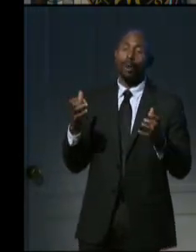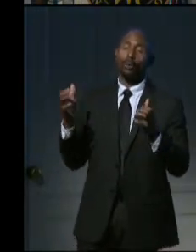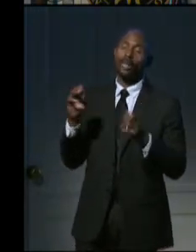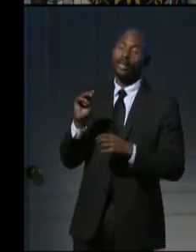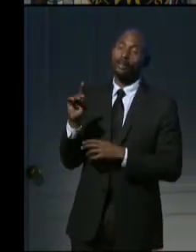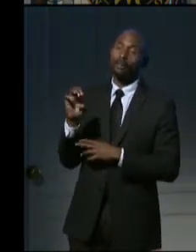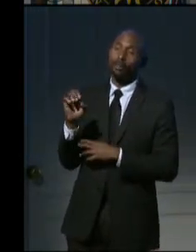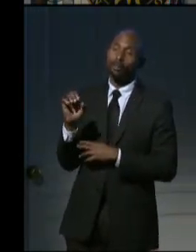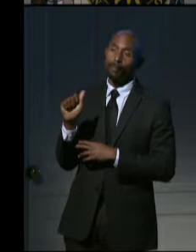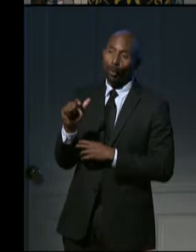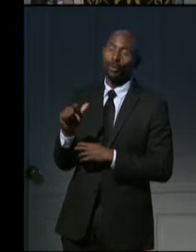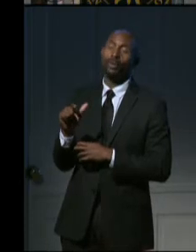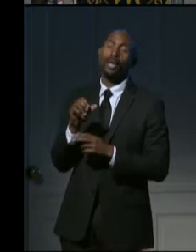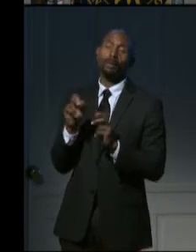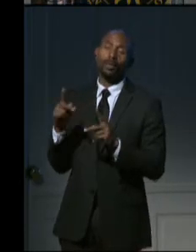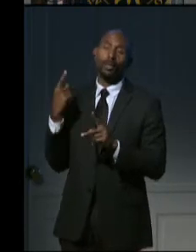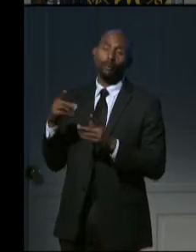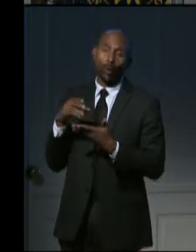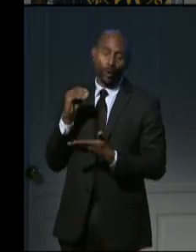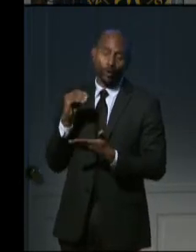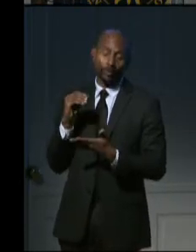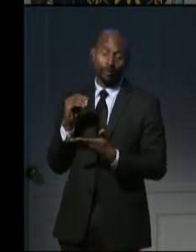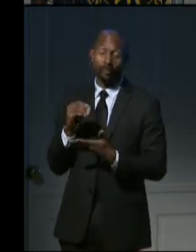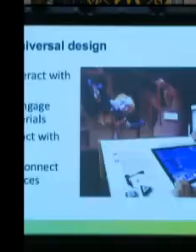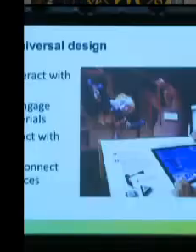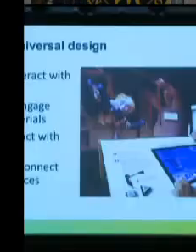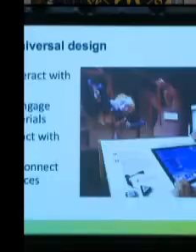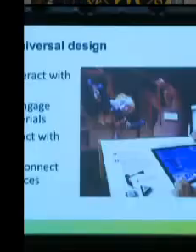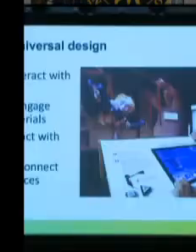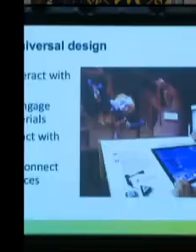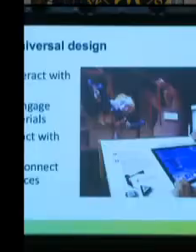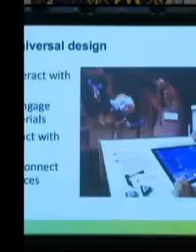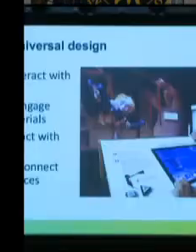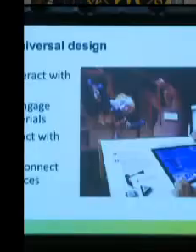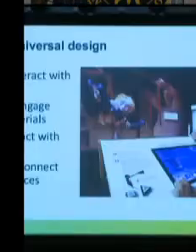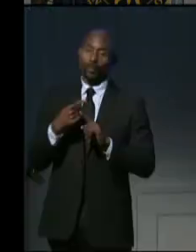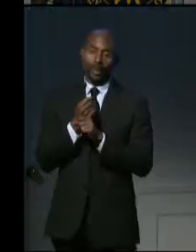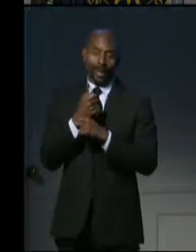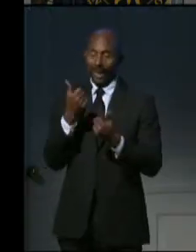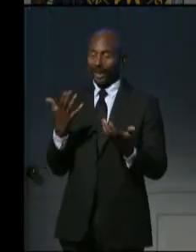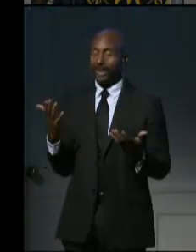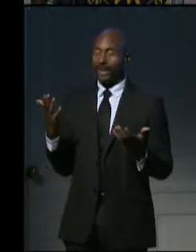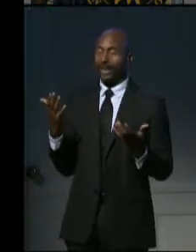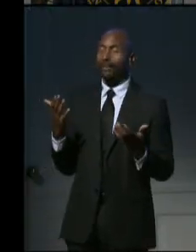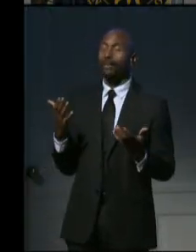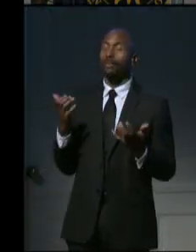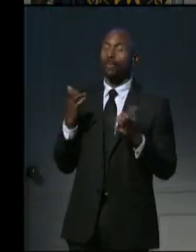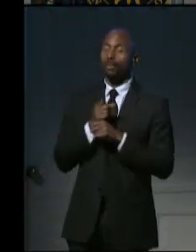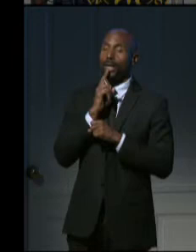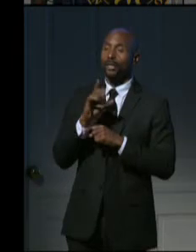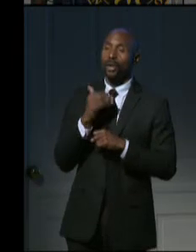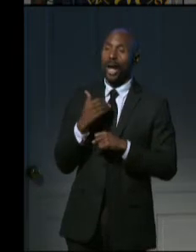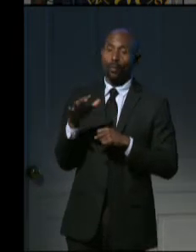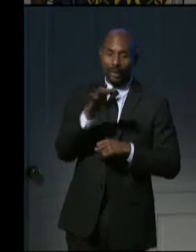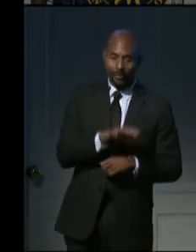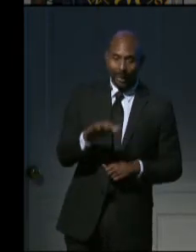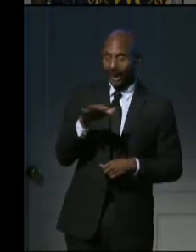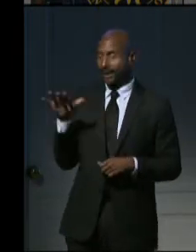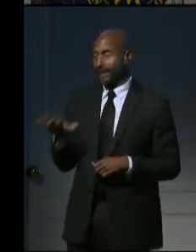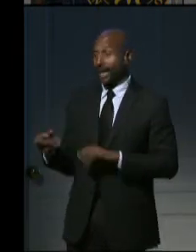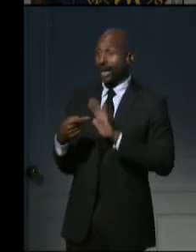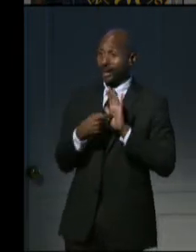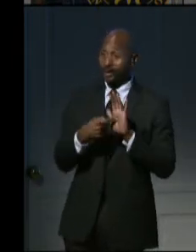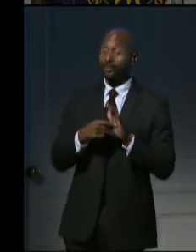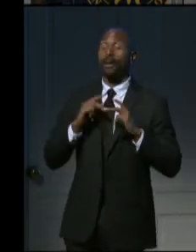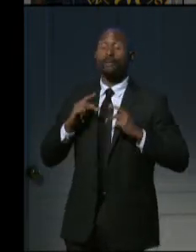And in the end, our goal really in creating anything is to ensure that our spaces and our exhibits are physically,